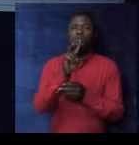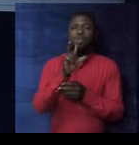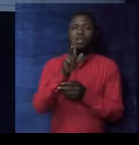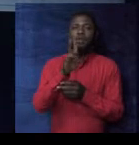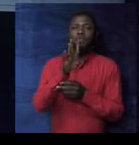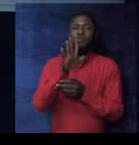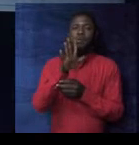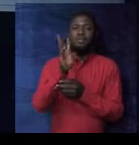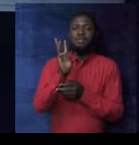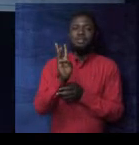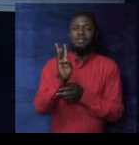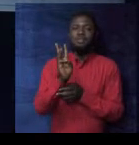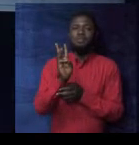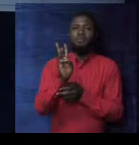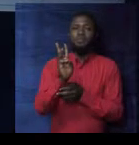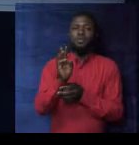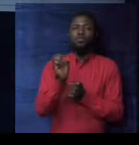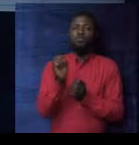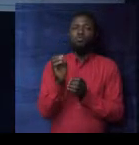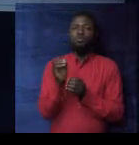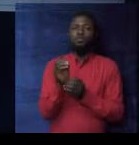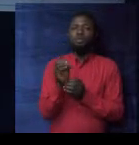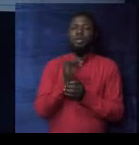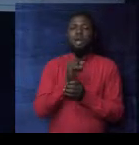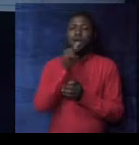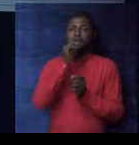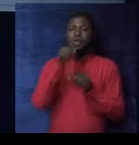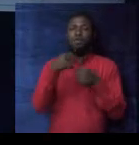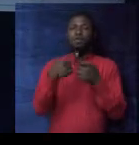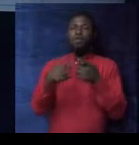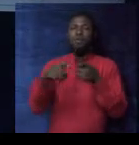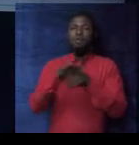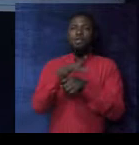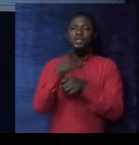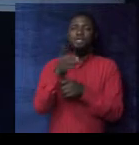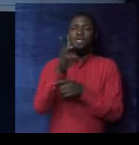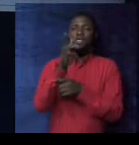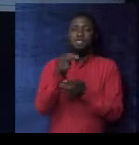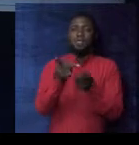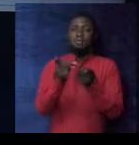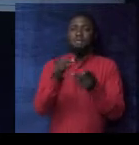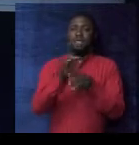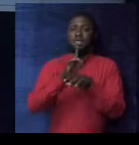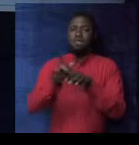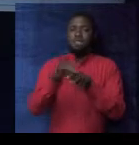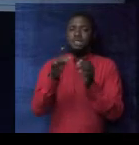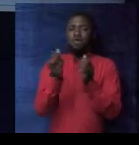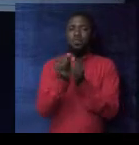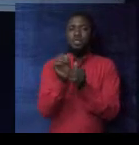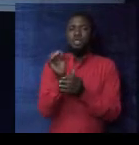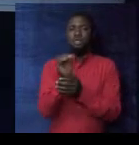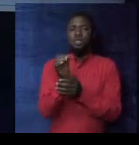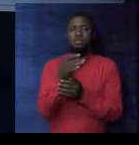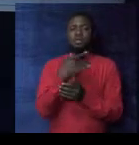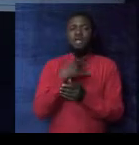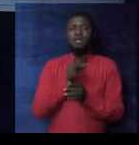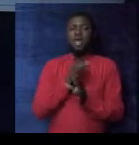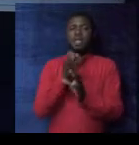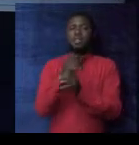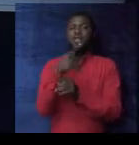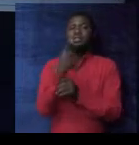places. 1, 2, 3, 4, 5, 6. So I am going to fill the 6 spaces with